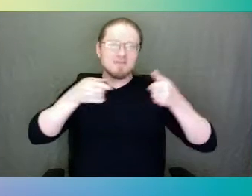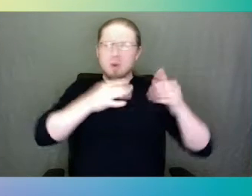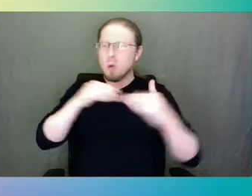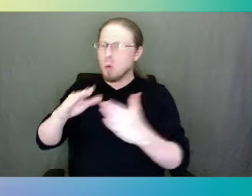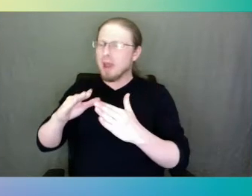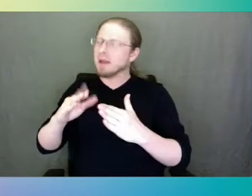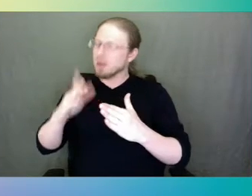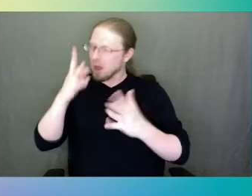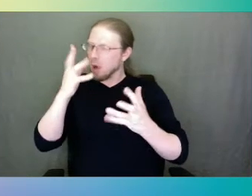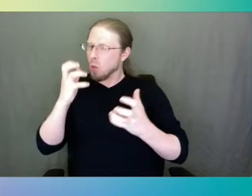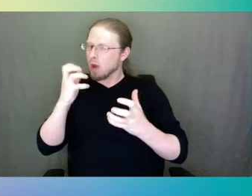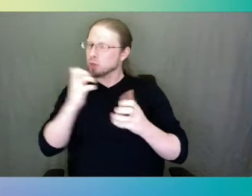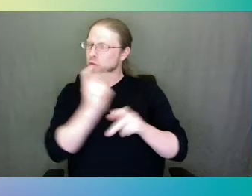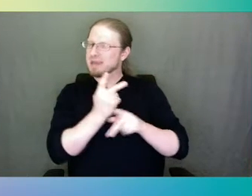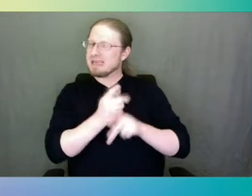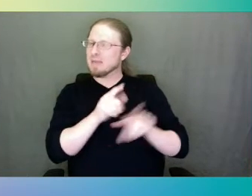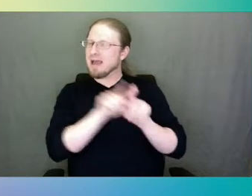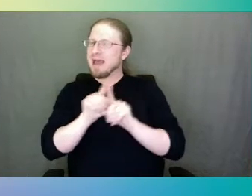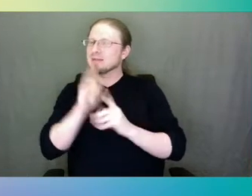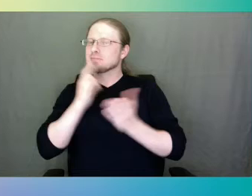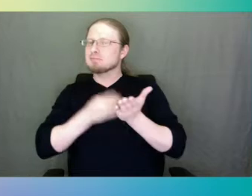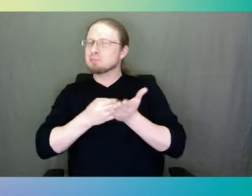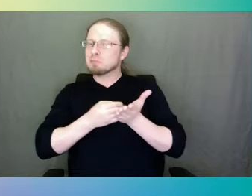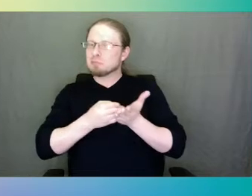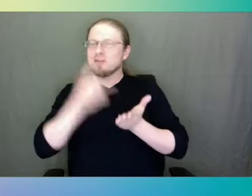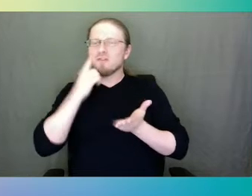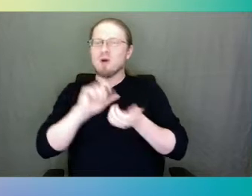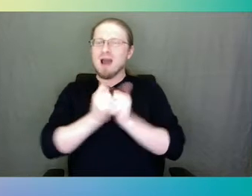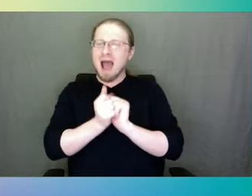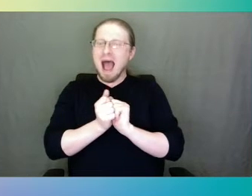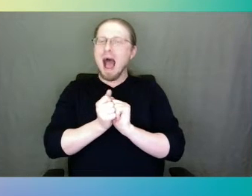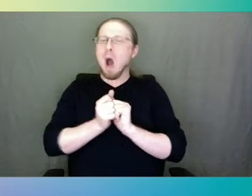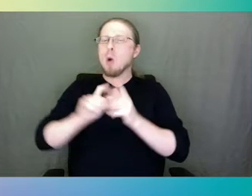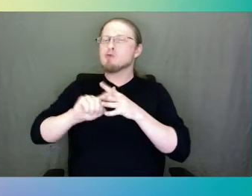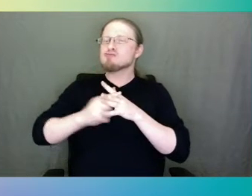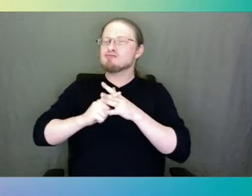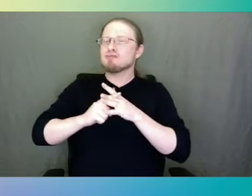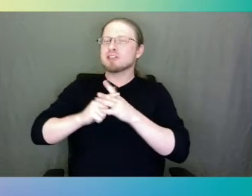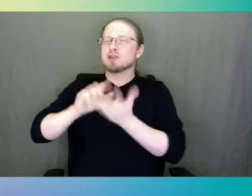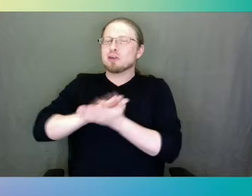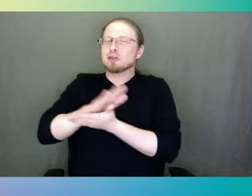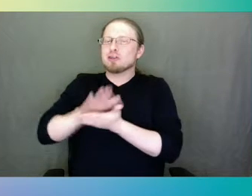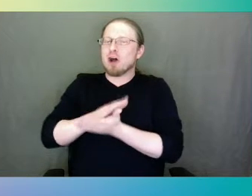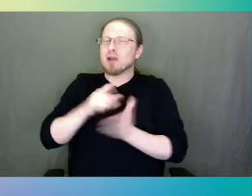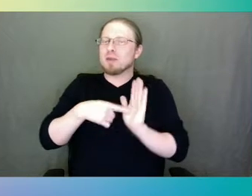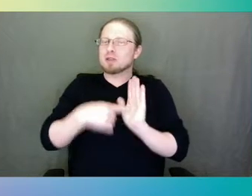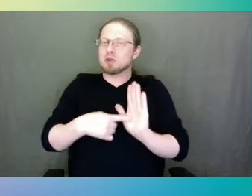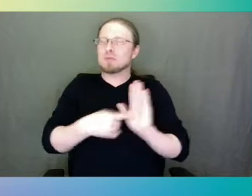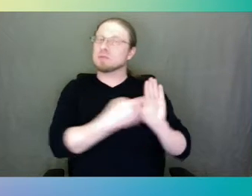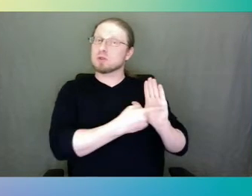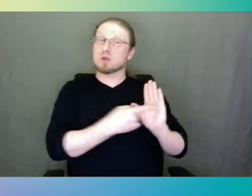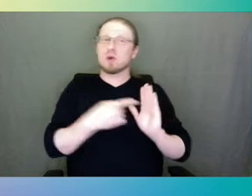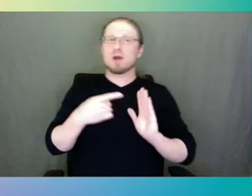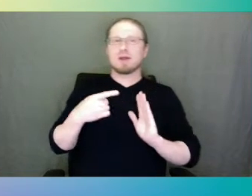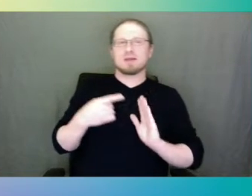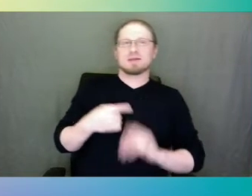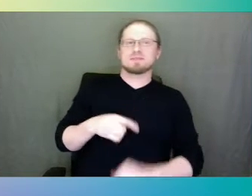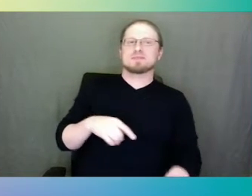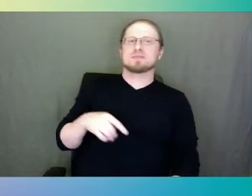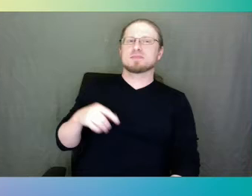as authentic as I can to the original documents that we're looking at. But in this 1378 Bible translation of 1 Corinthians